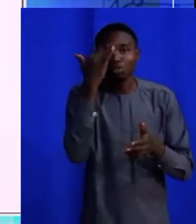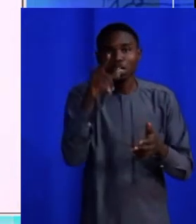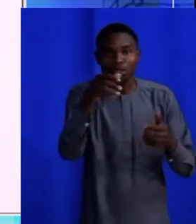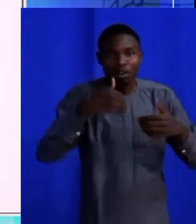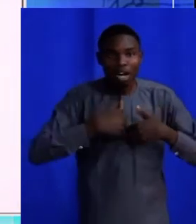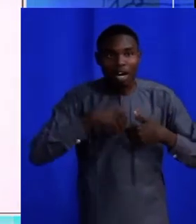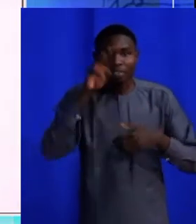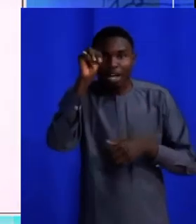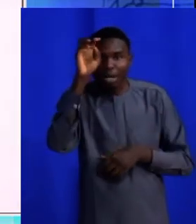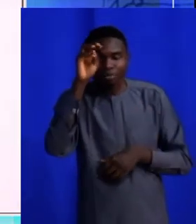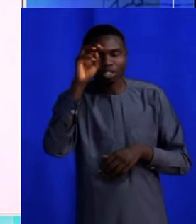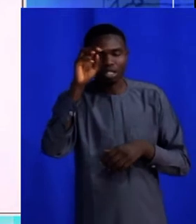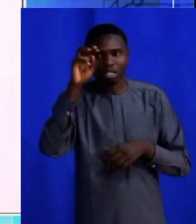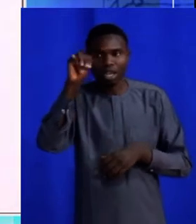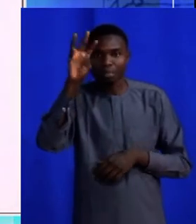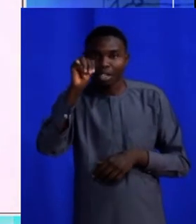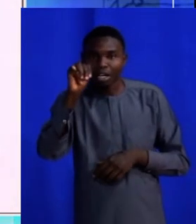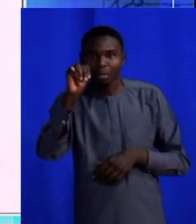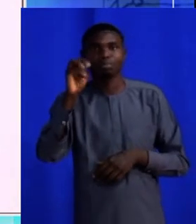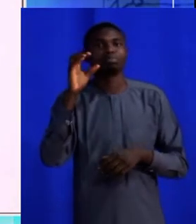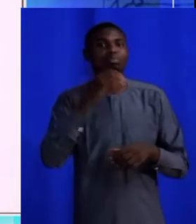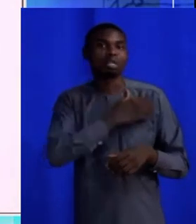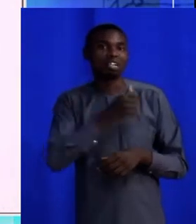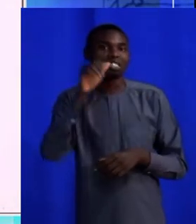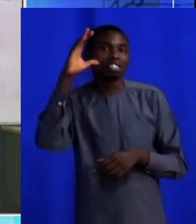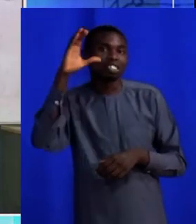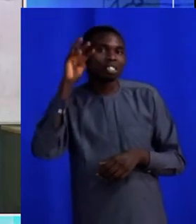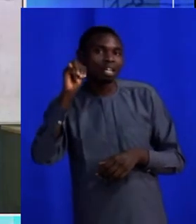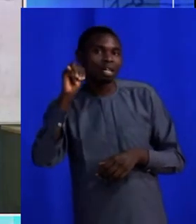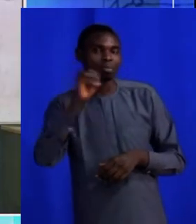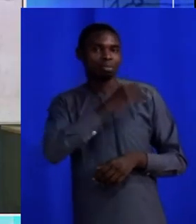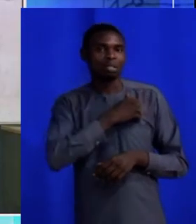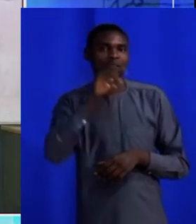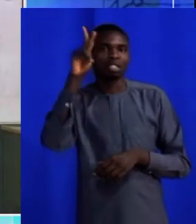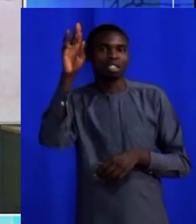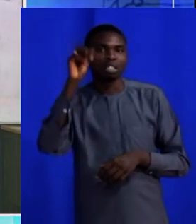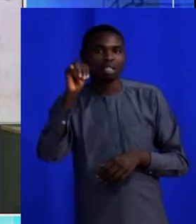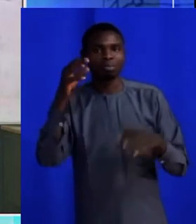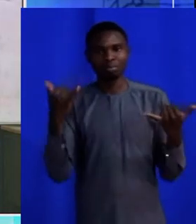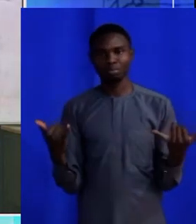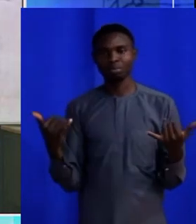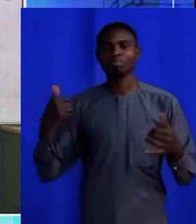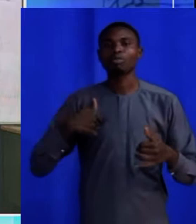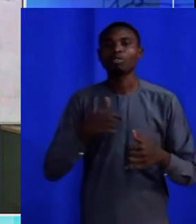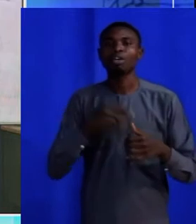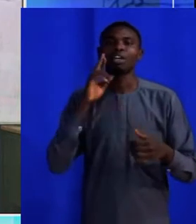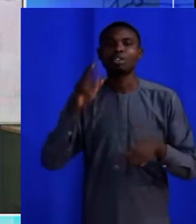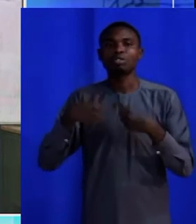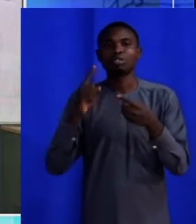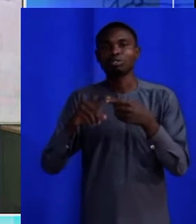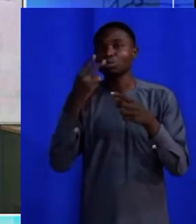is what we are looking for. Now let us see them one by one. So farm animals are, what is number one